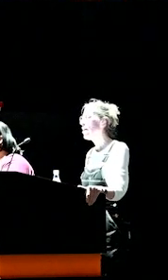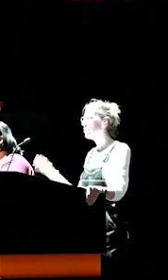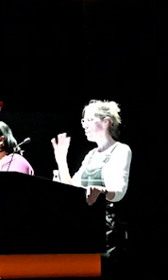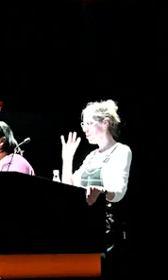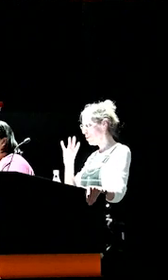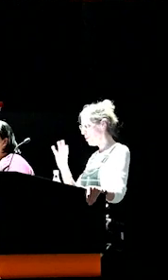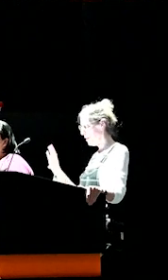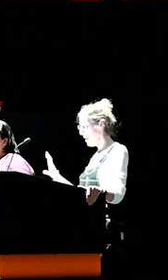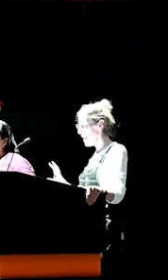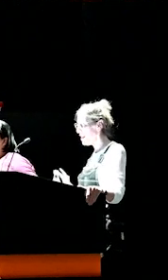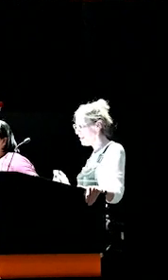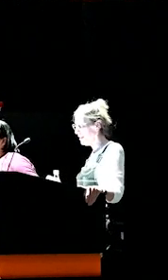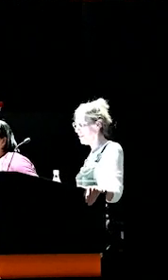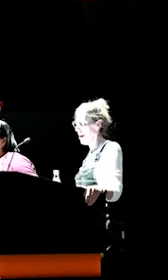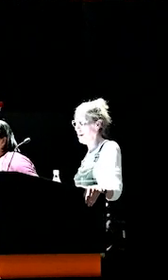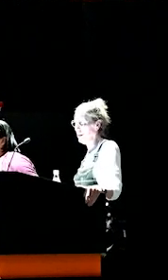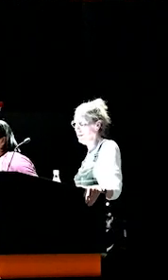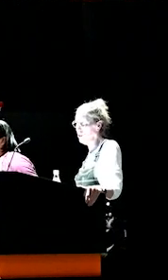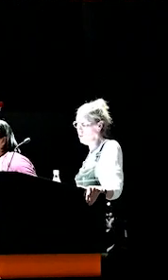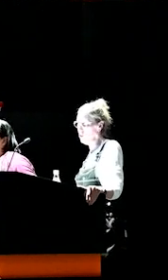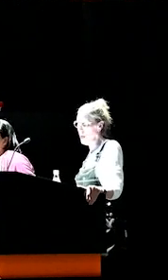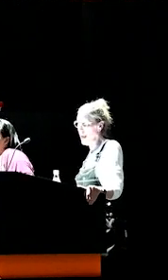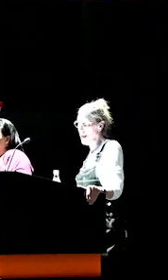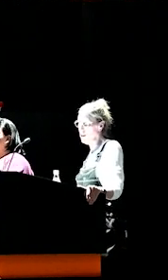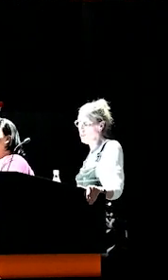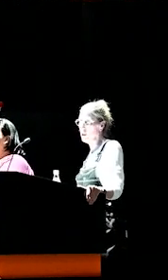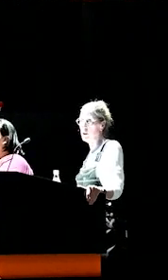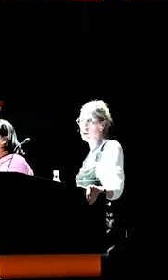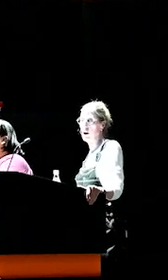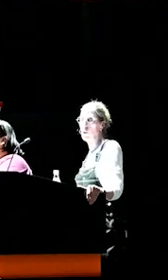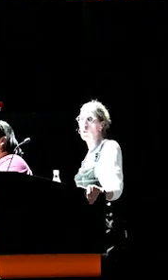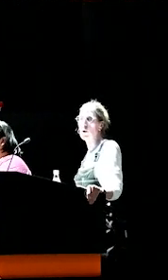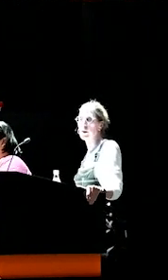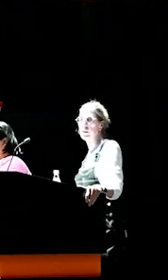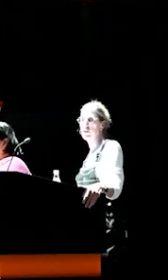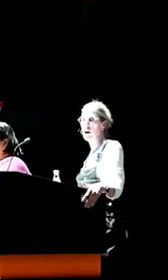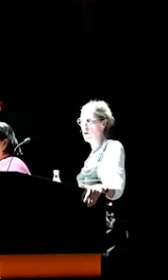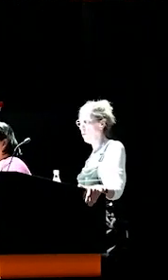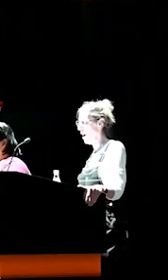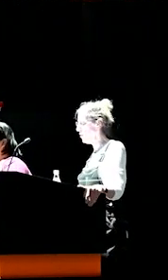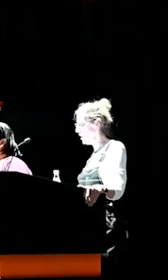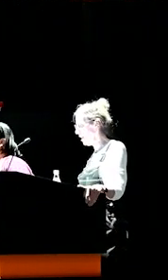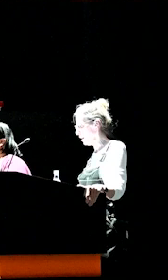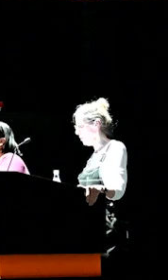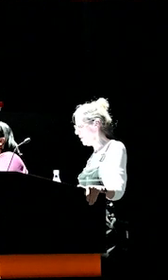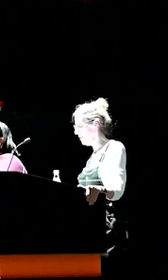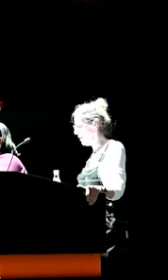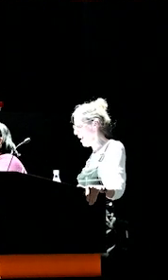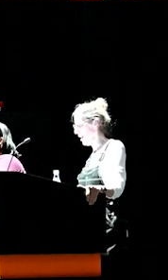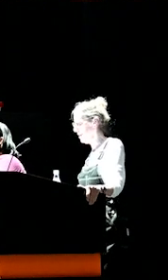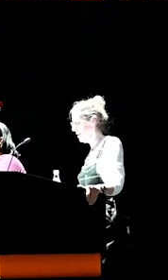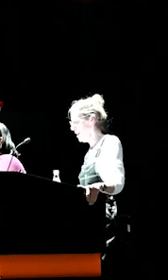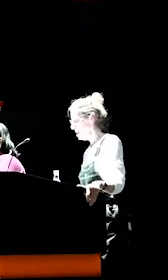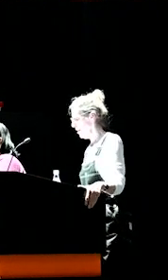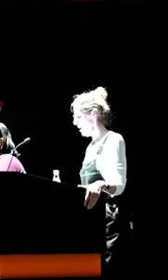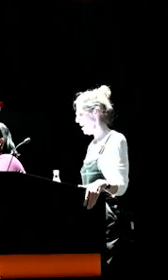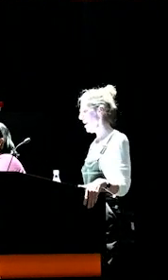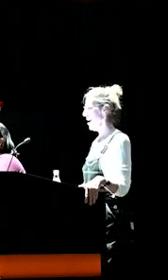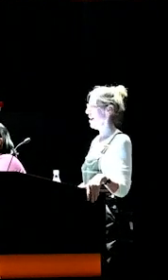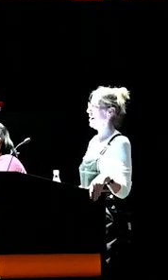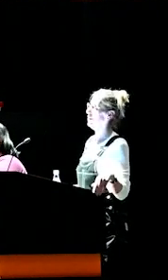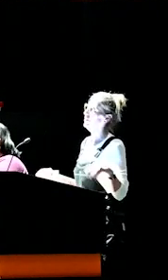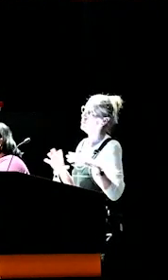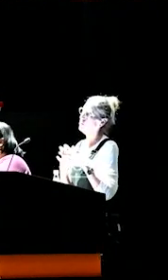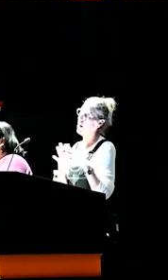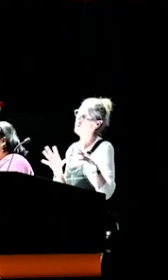And then also taking the design to the annual awards. So every year we designed